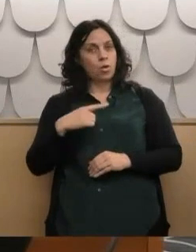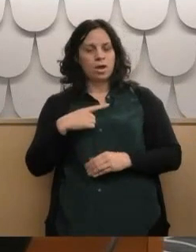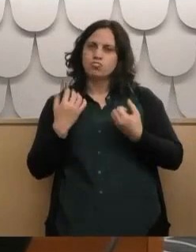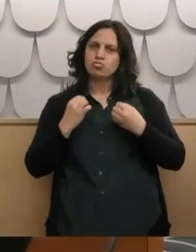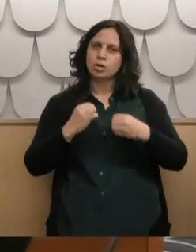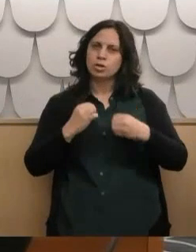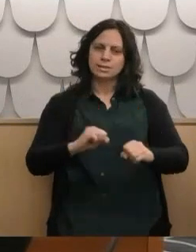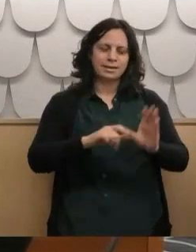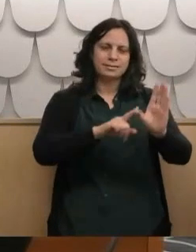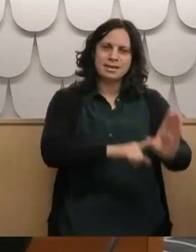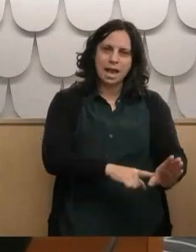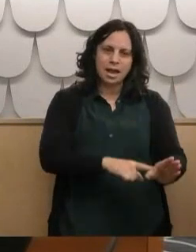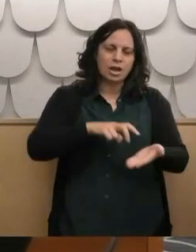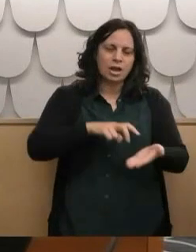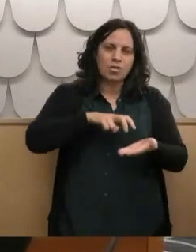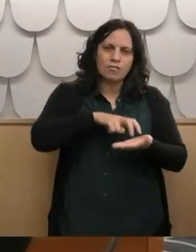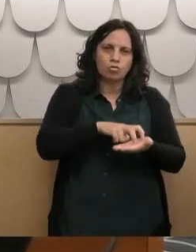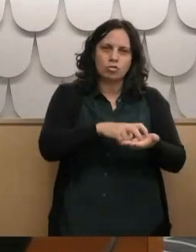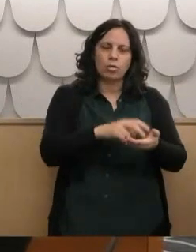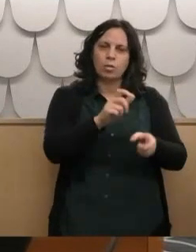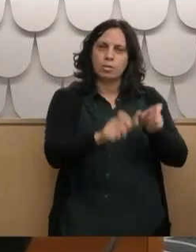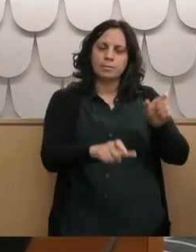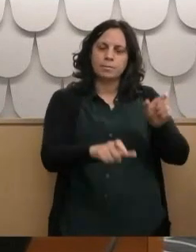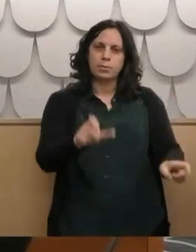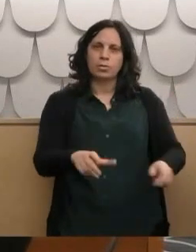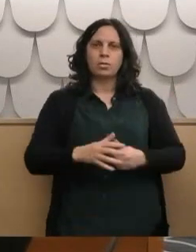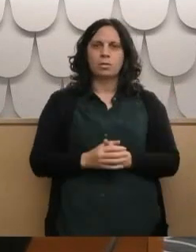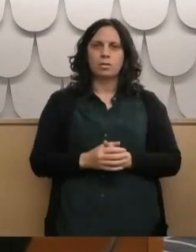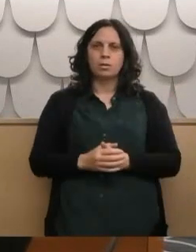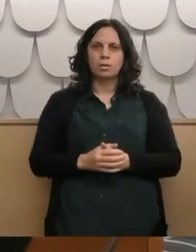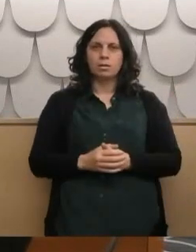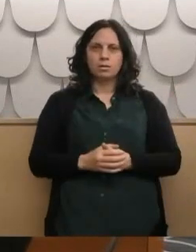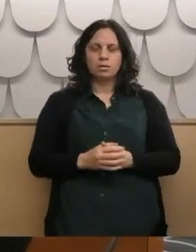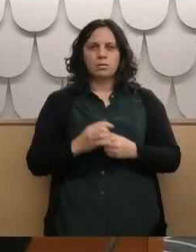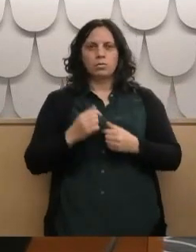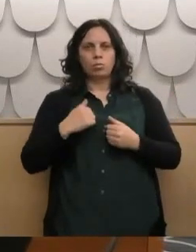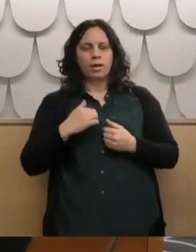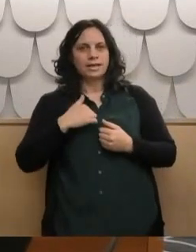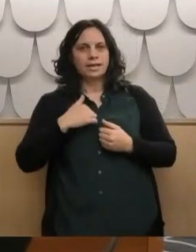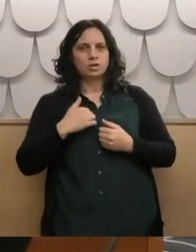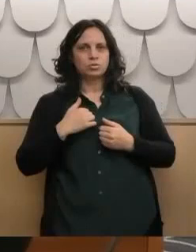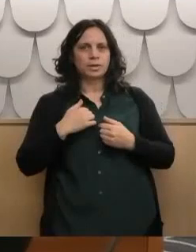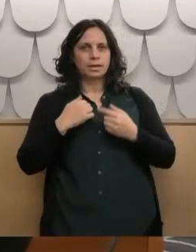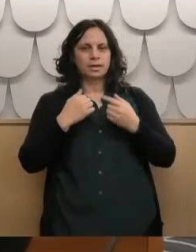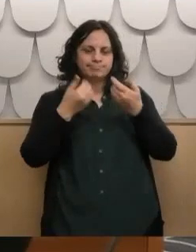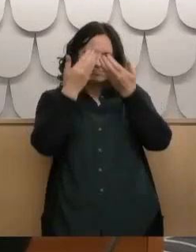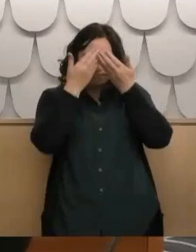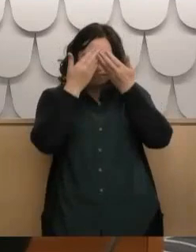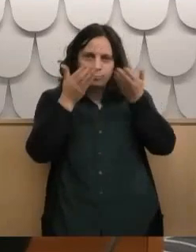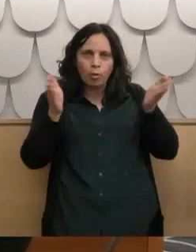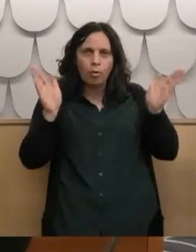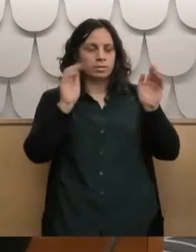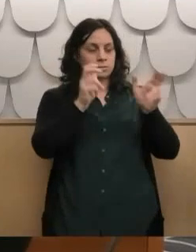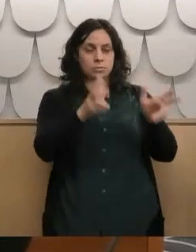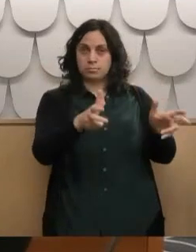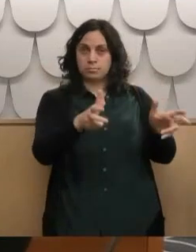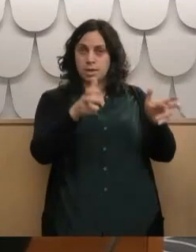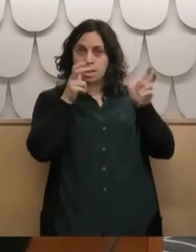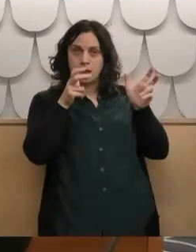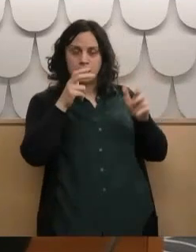young and vulnerable, so that we can be open to hearing about it and believing it.